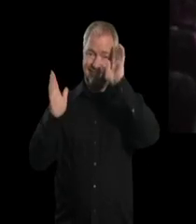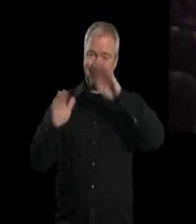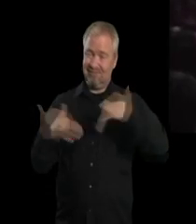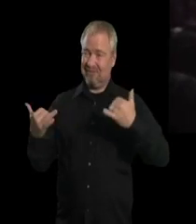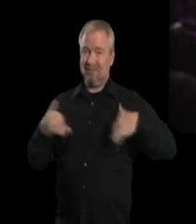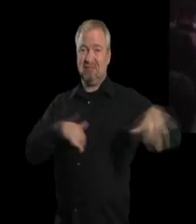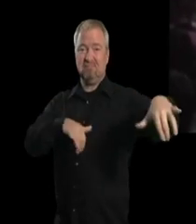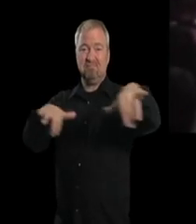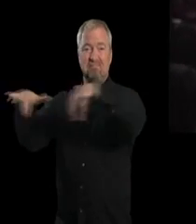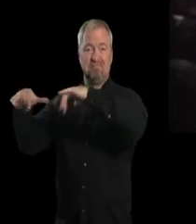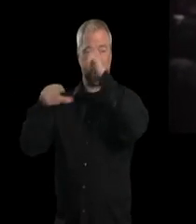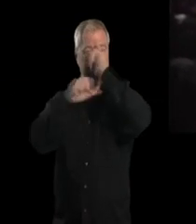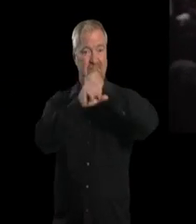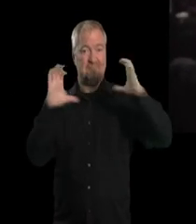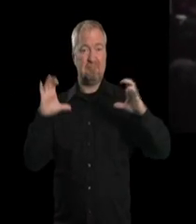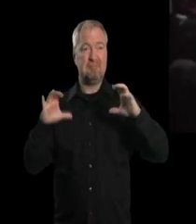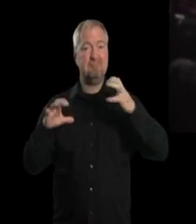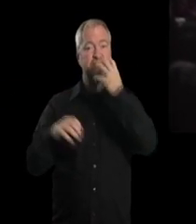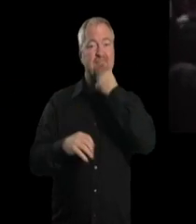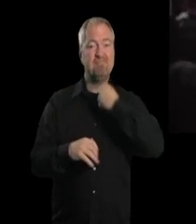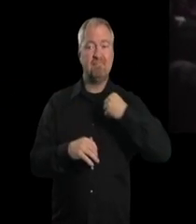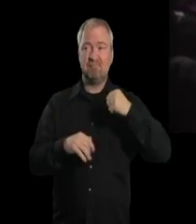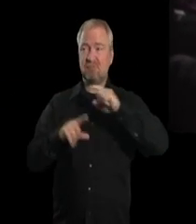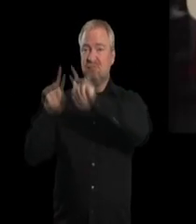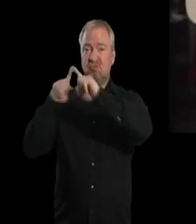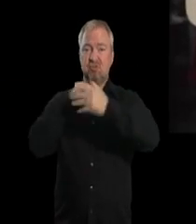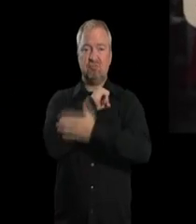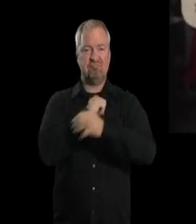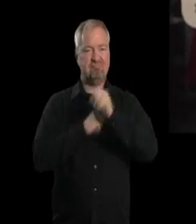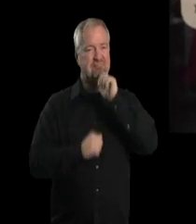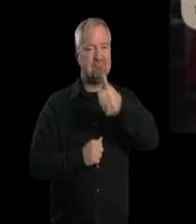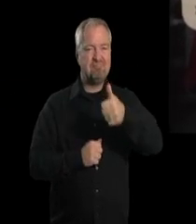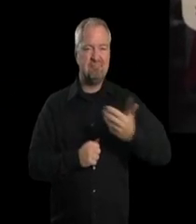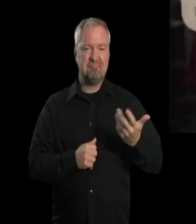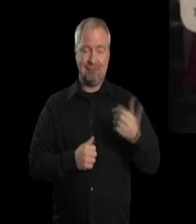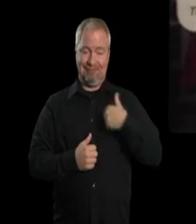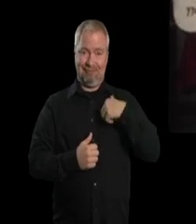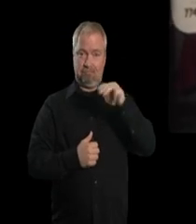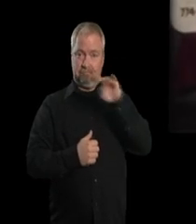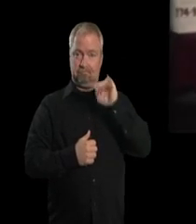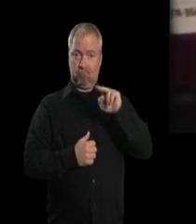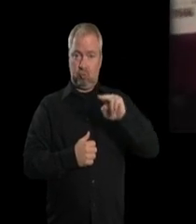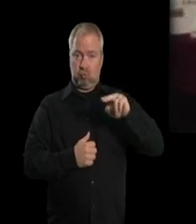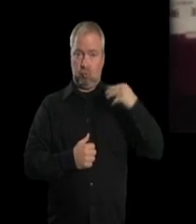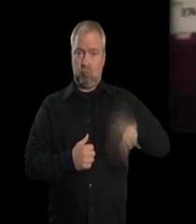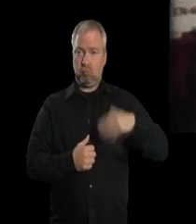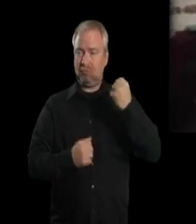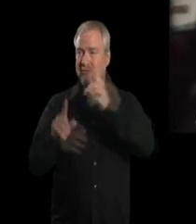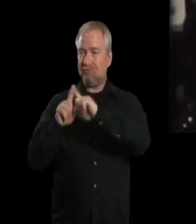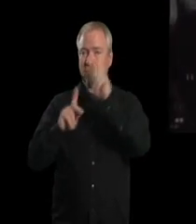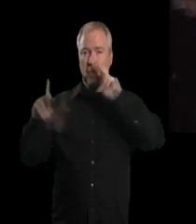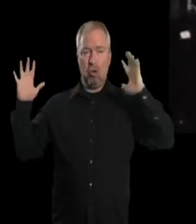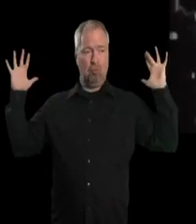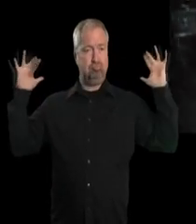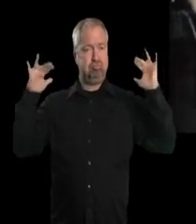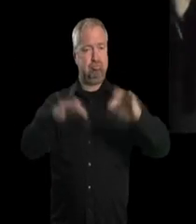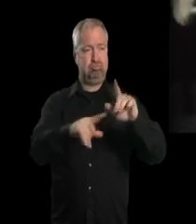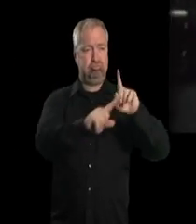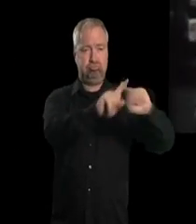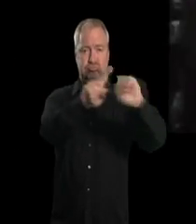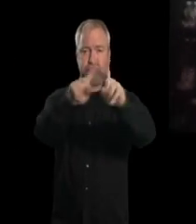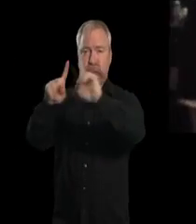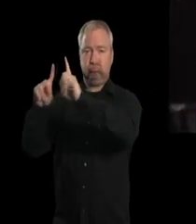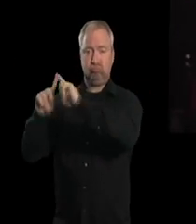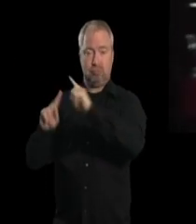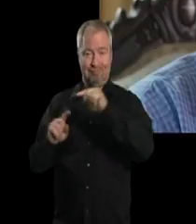We're not all the same in our values in different parts of the country. But it's places like Minnesota, because of where people